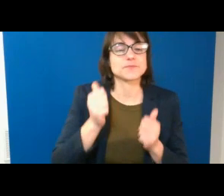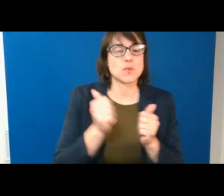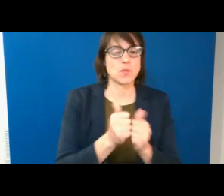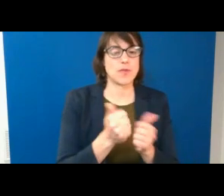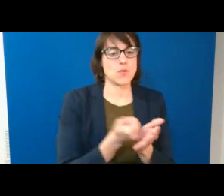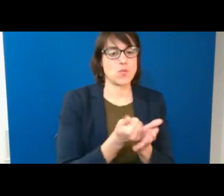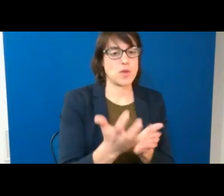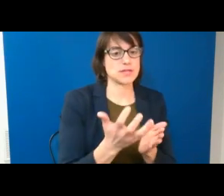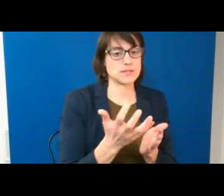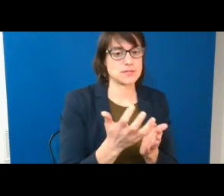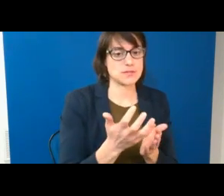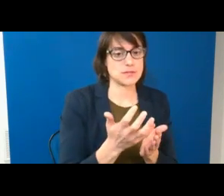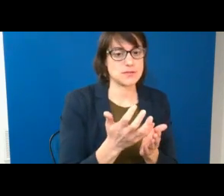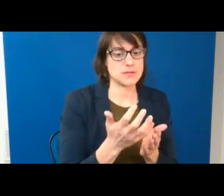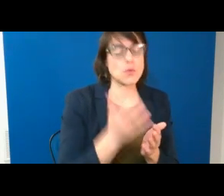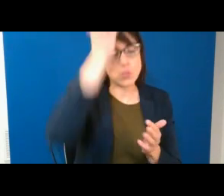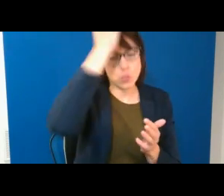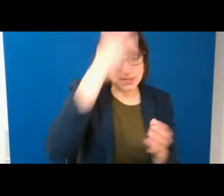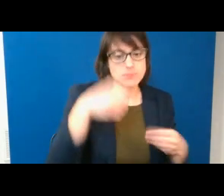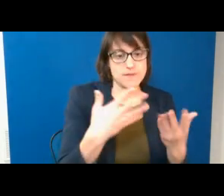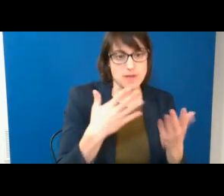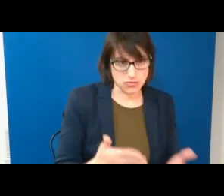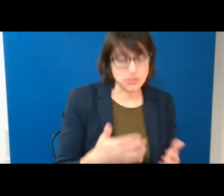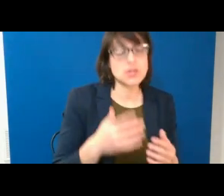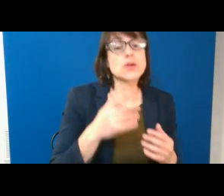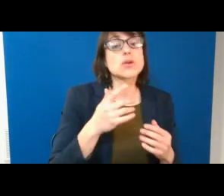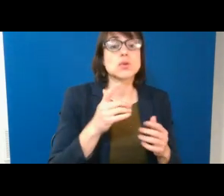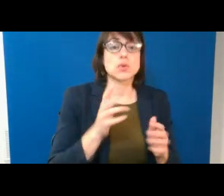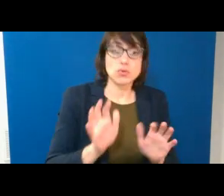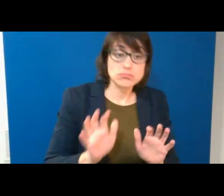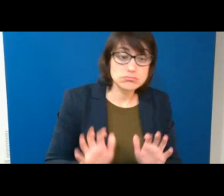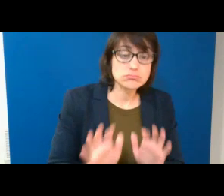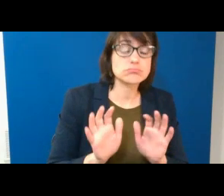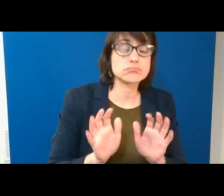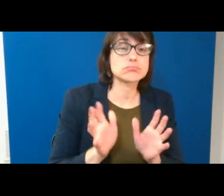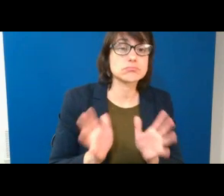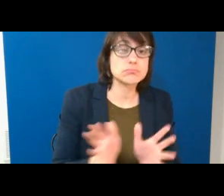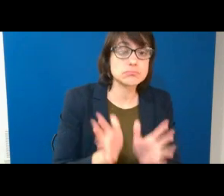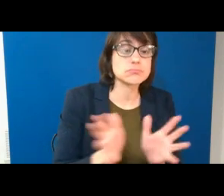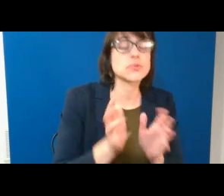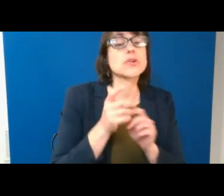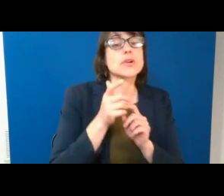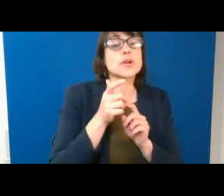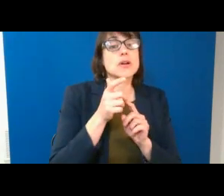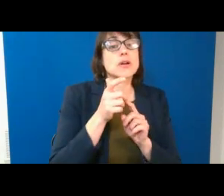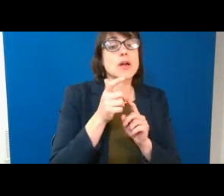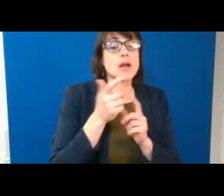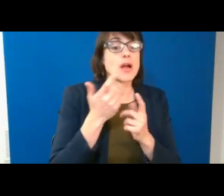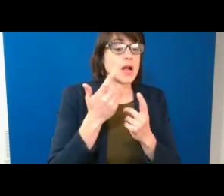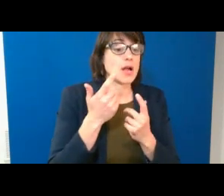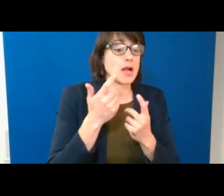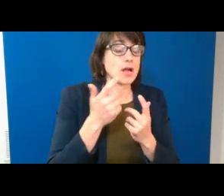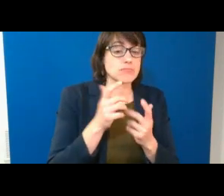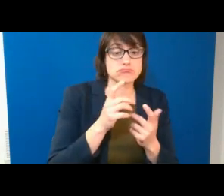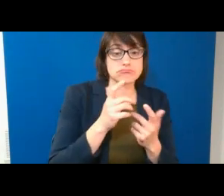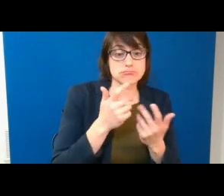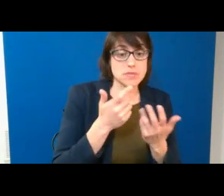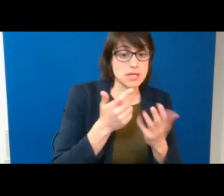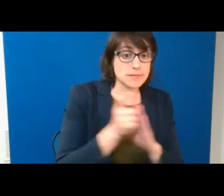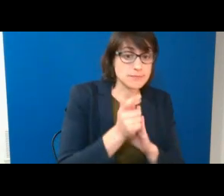aspect to help answer questions and maybe facilitate regulatory challenges, tax incentives, or other legal